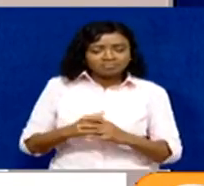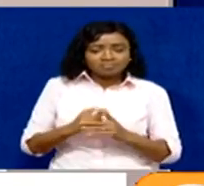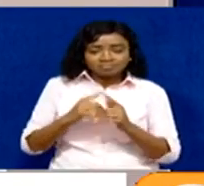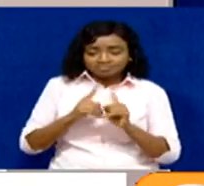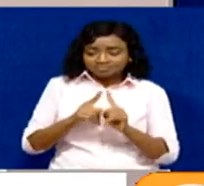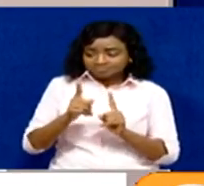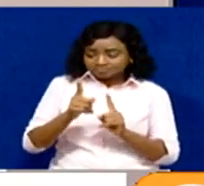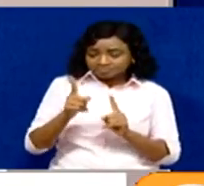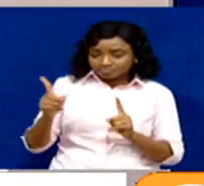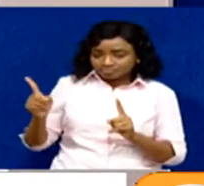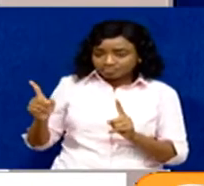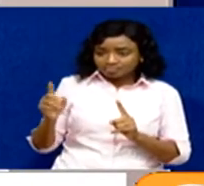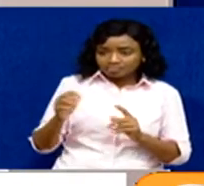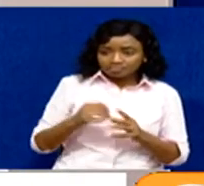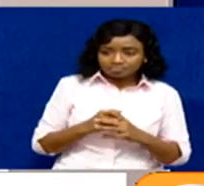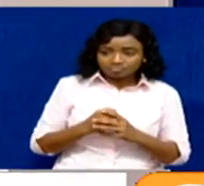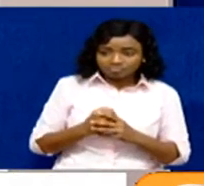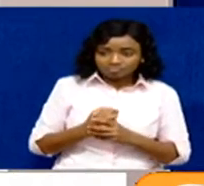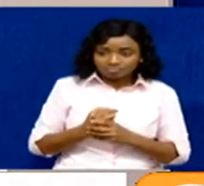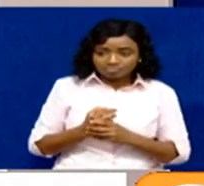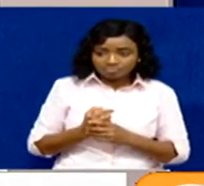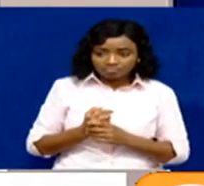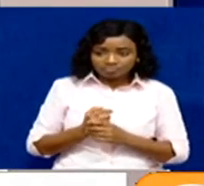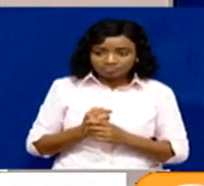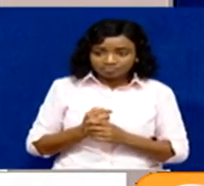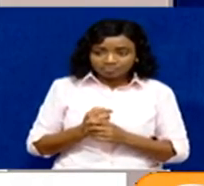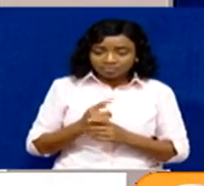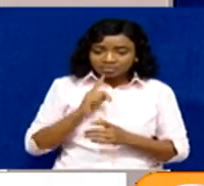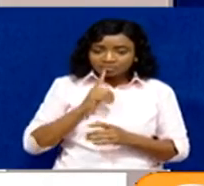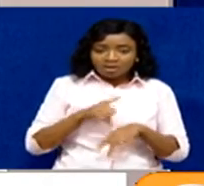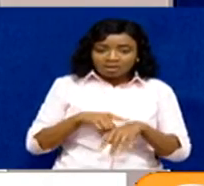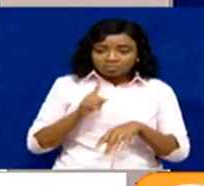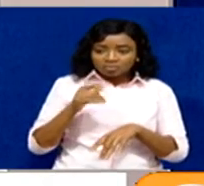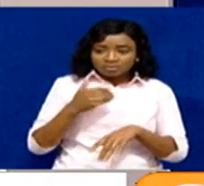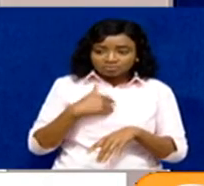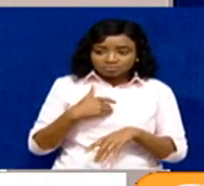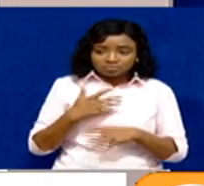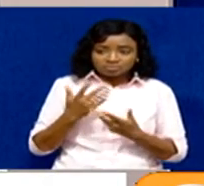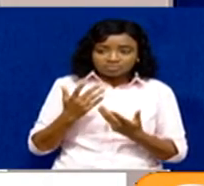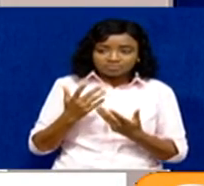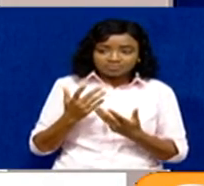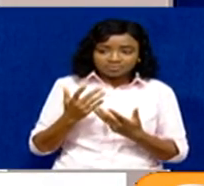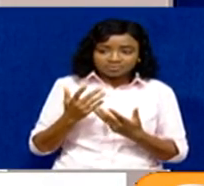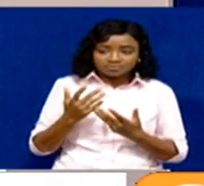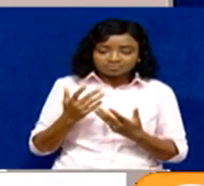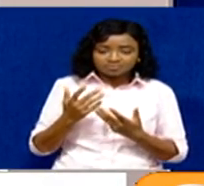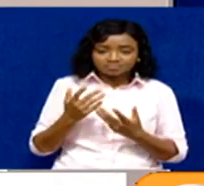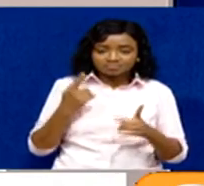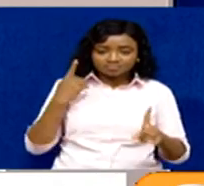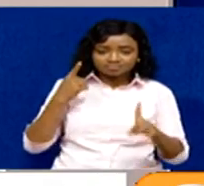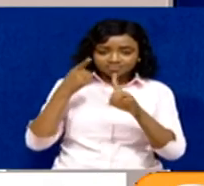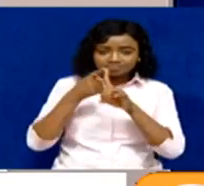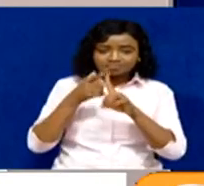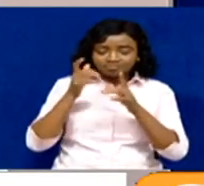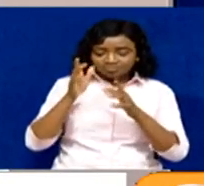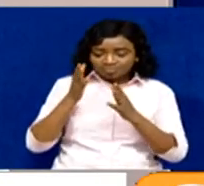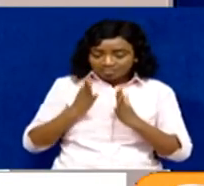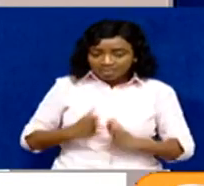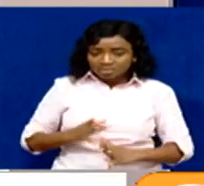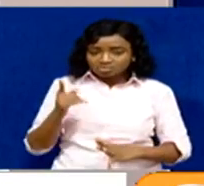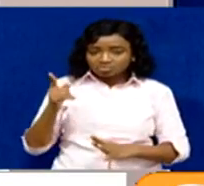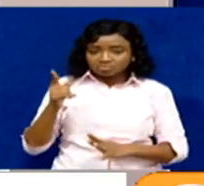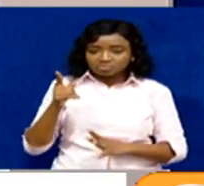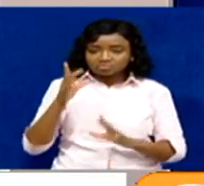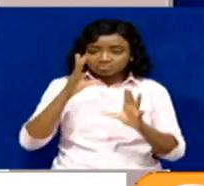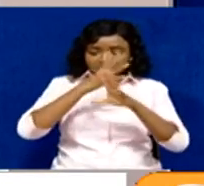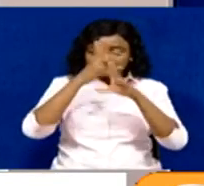them and myself is when it comes to Azimio, the person who is the presidential candidate of